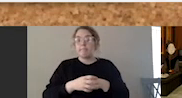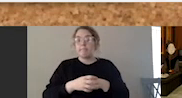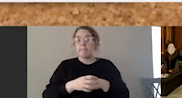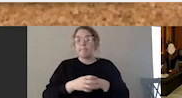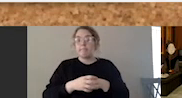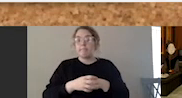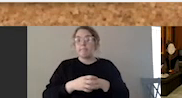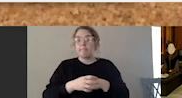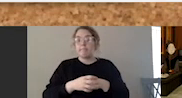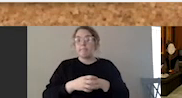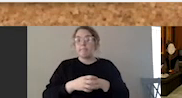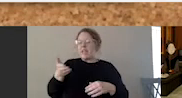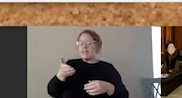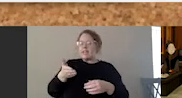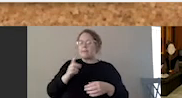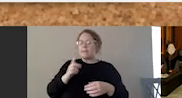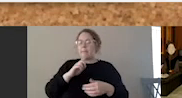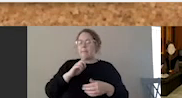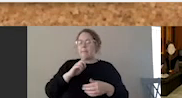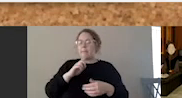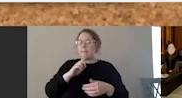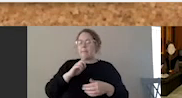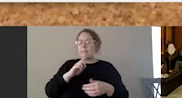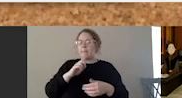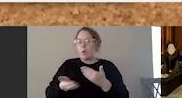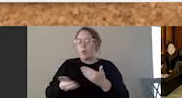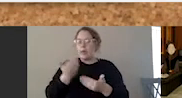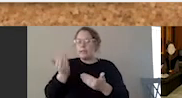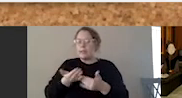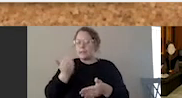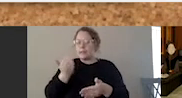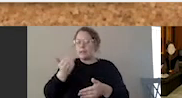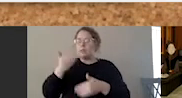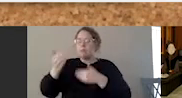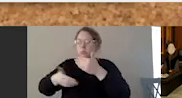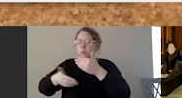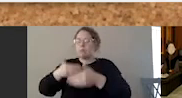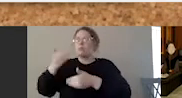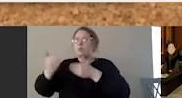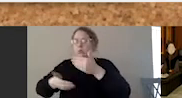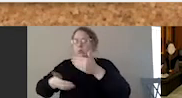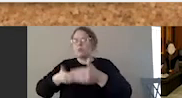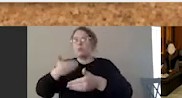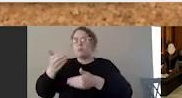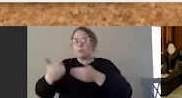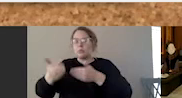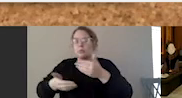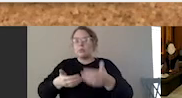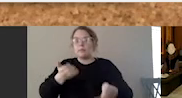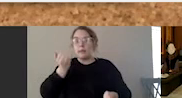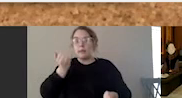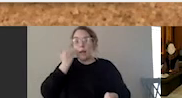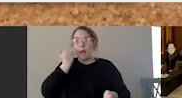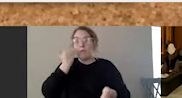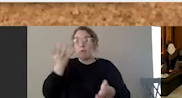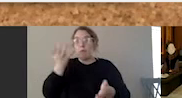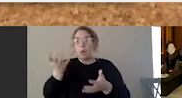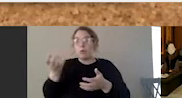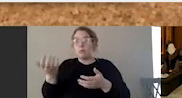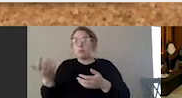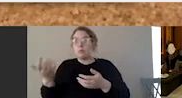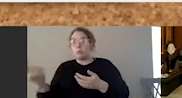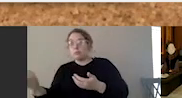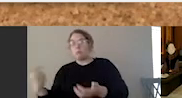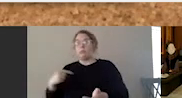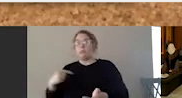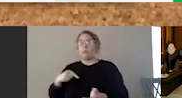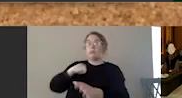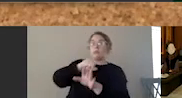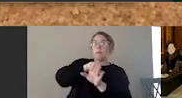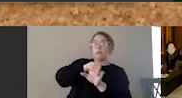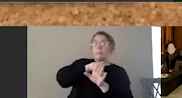easier if eventually we want to link back to that